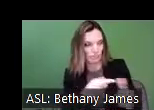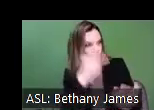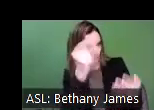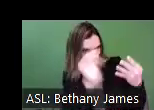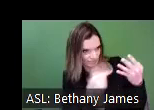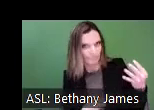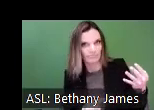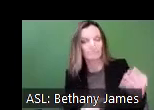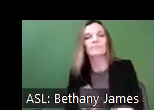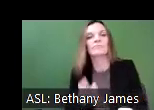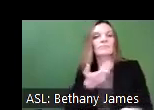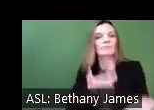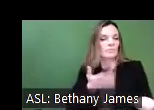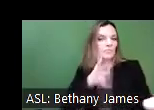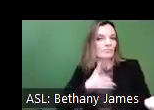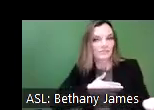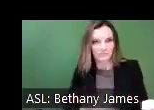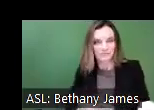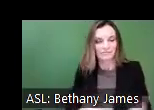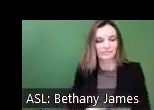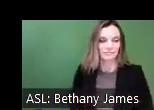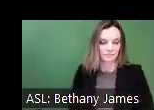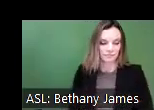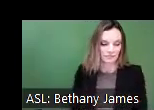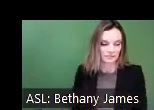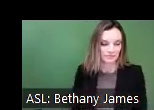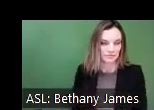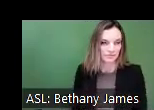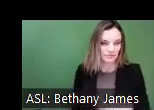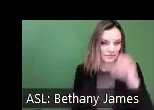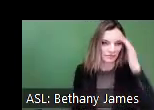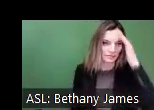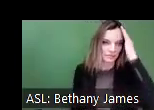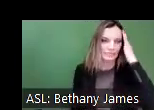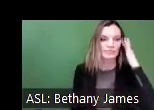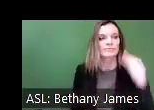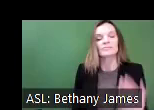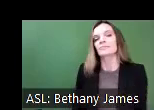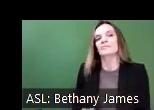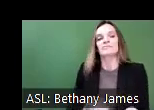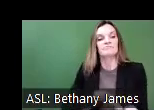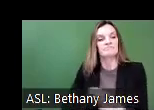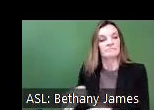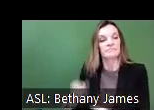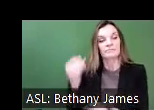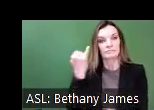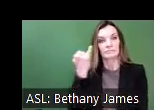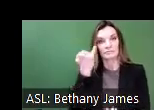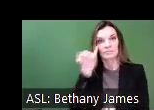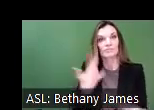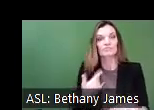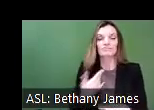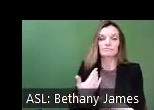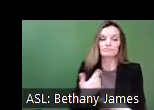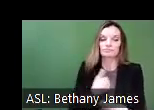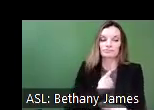any criminal charges currently pending, you are not eligible to apply to have any convictions set aside. It doesn't